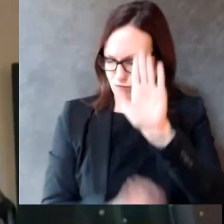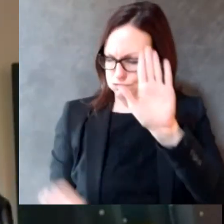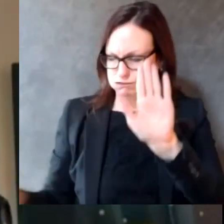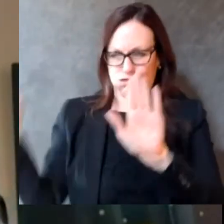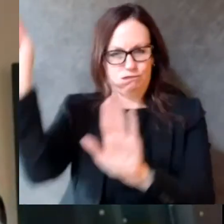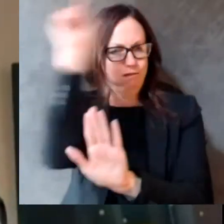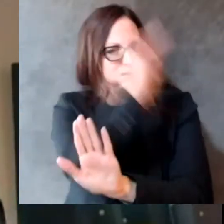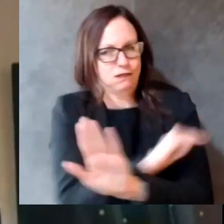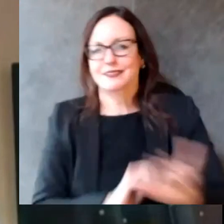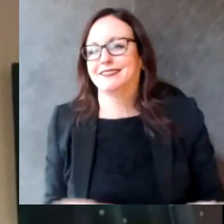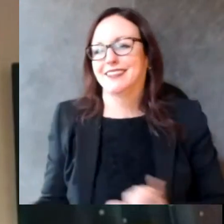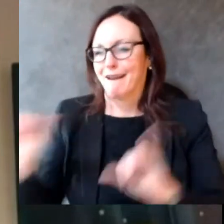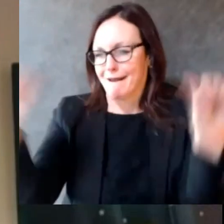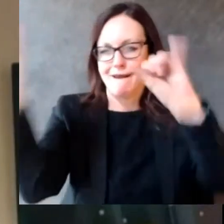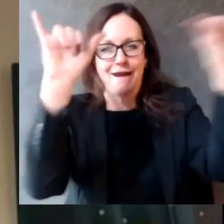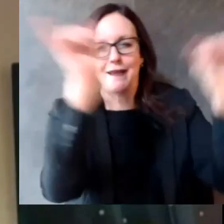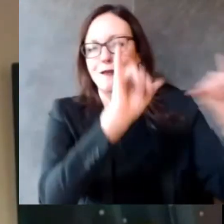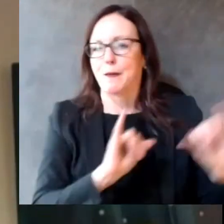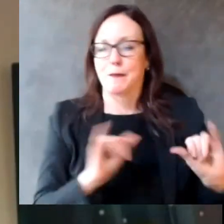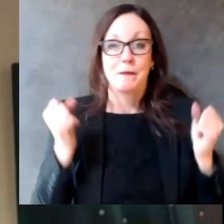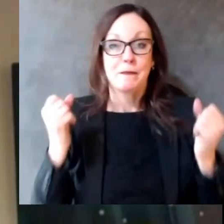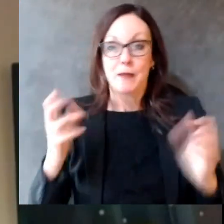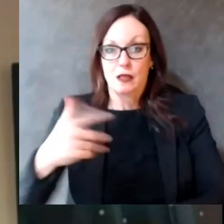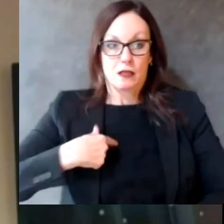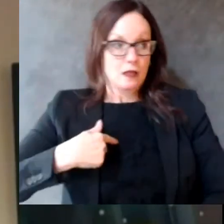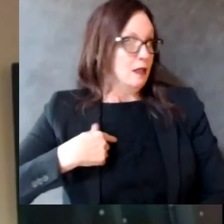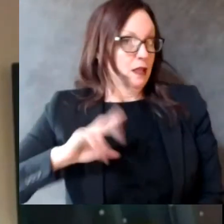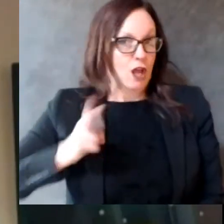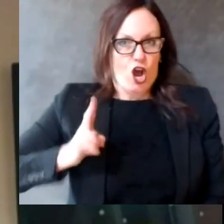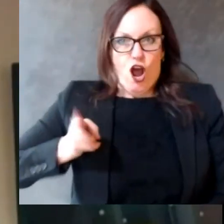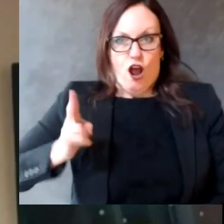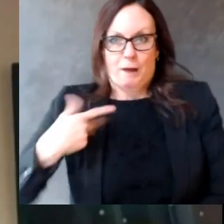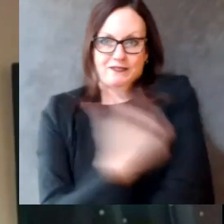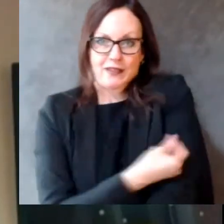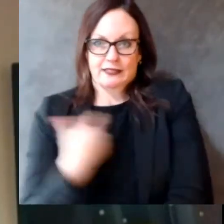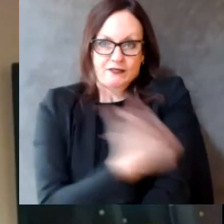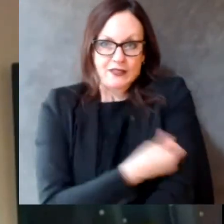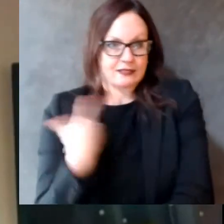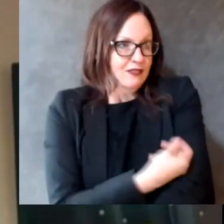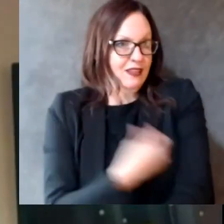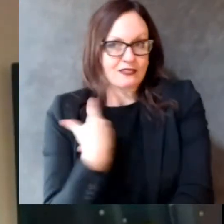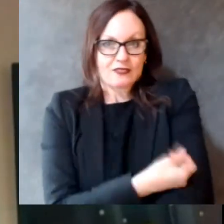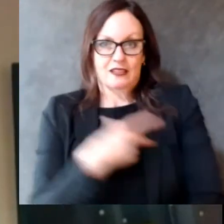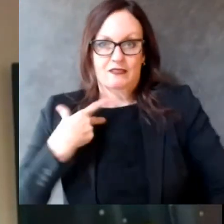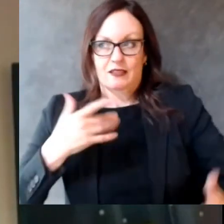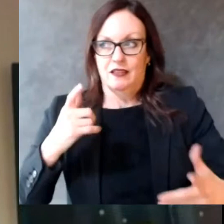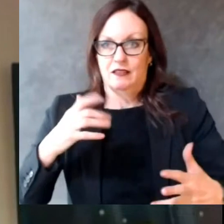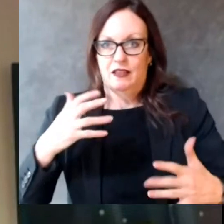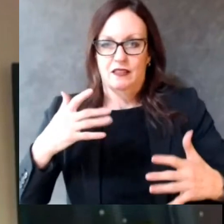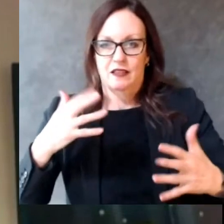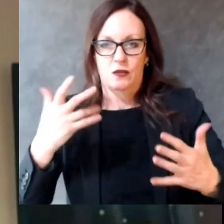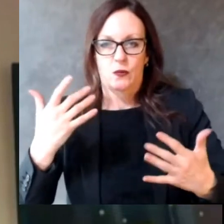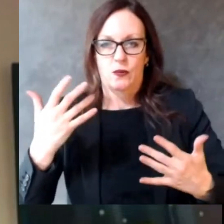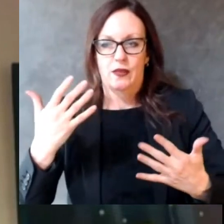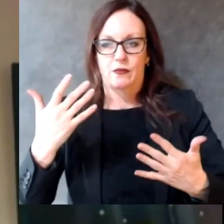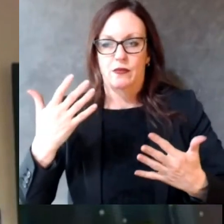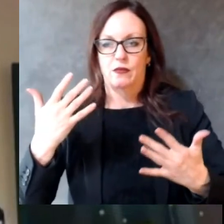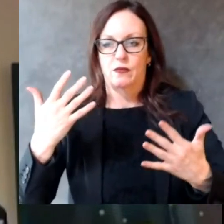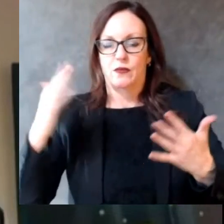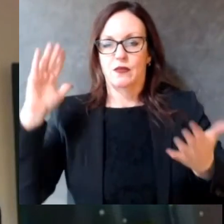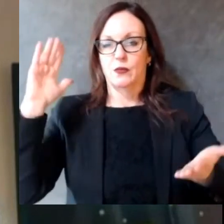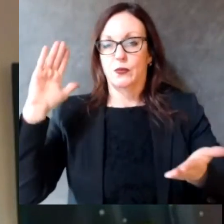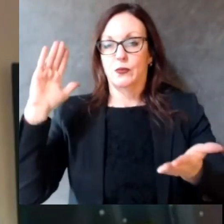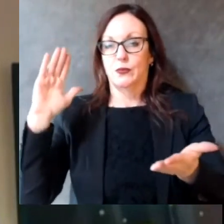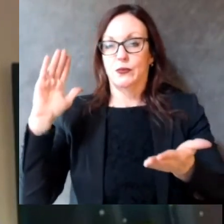when supply started to stabilize and we opened up to larger and larger populations, people were